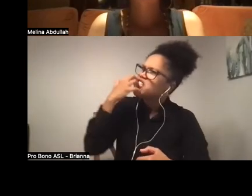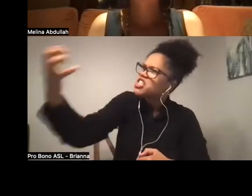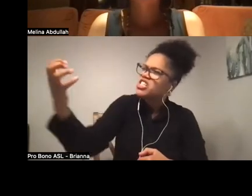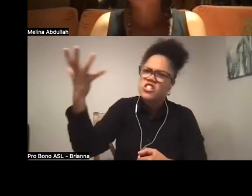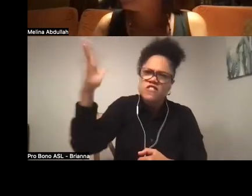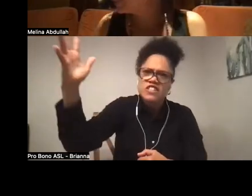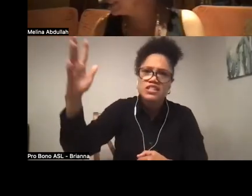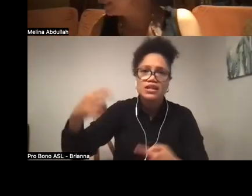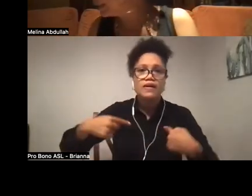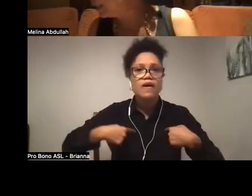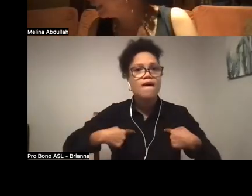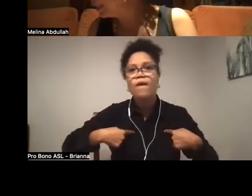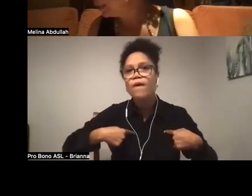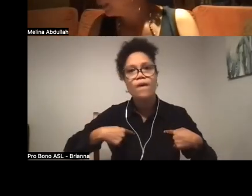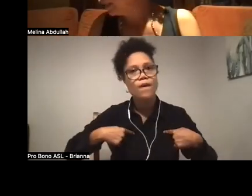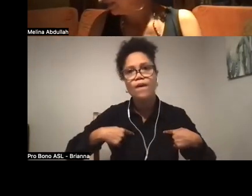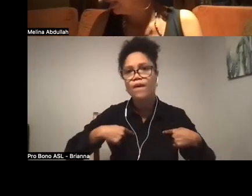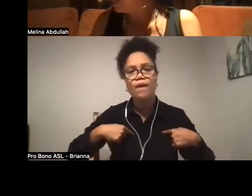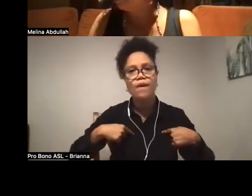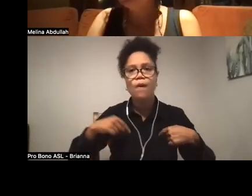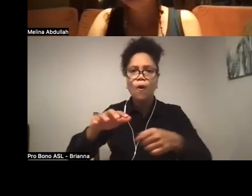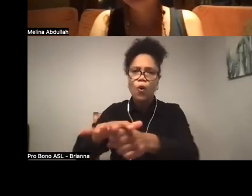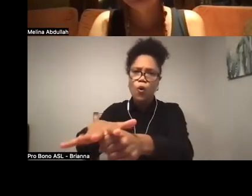was completely